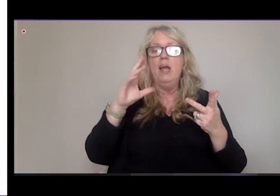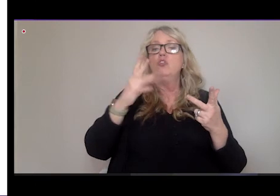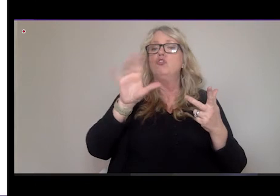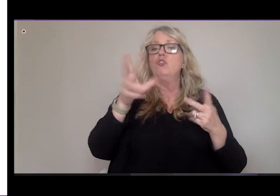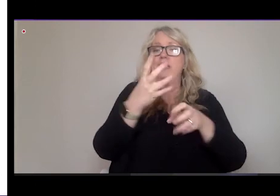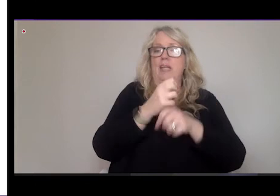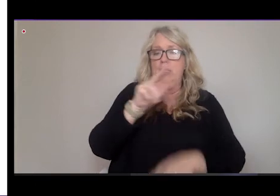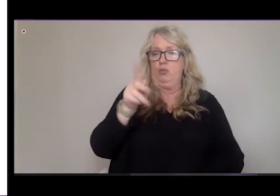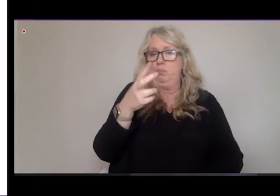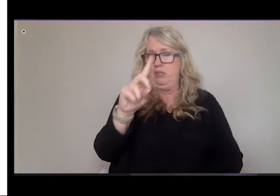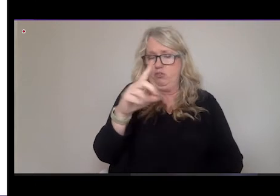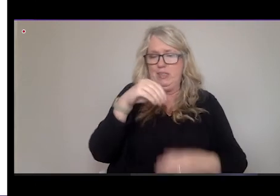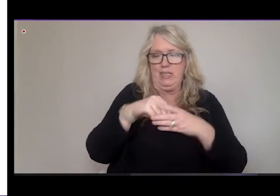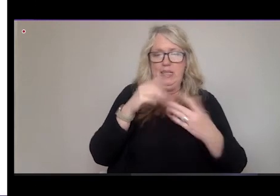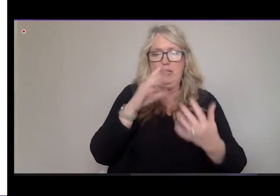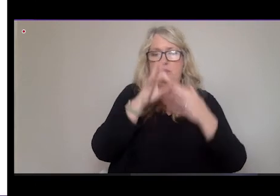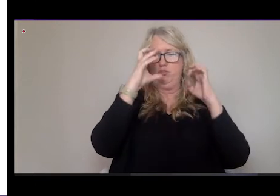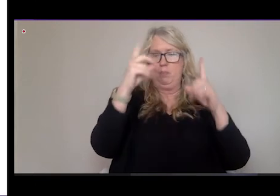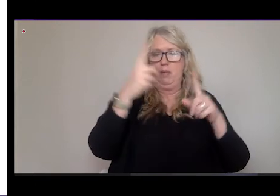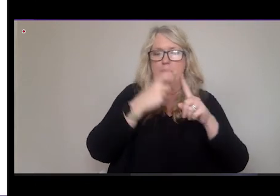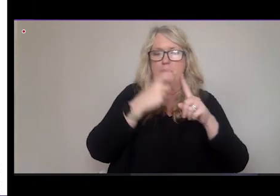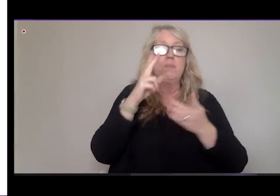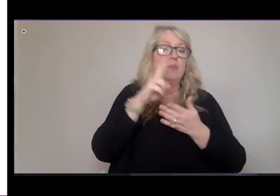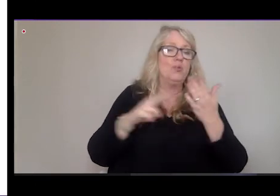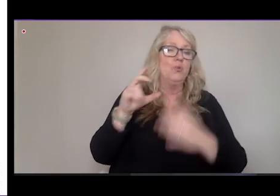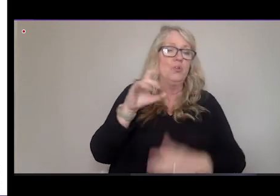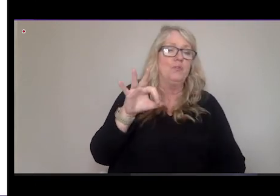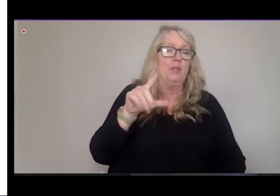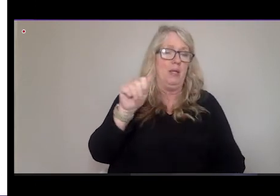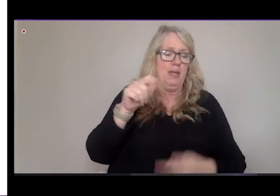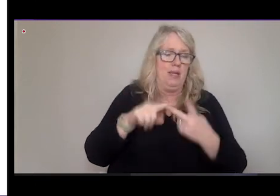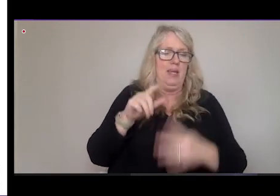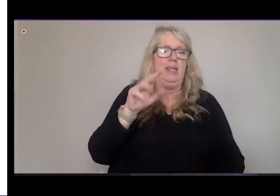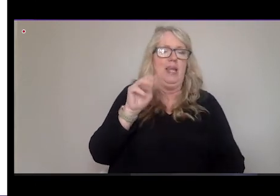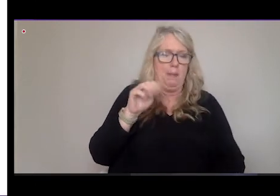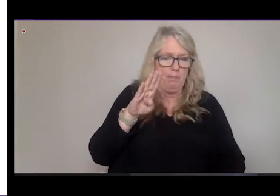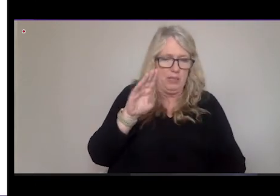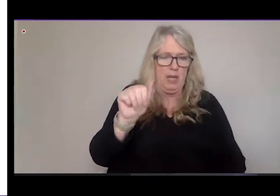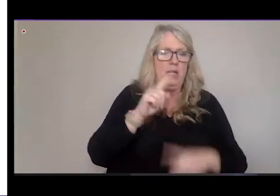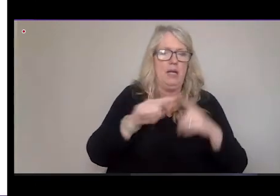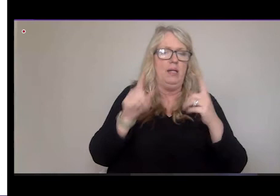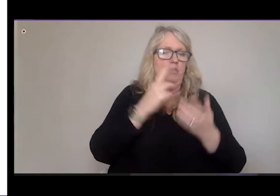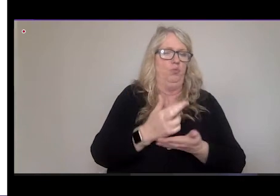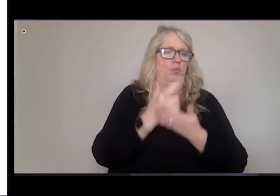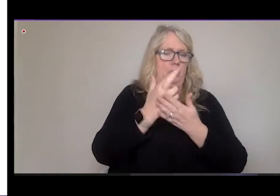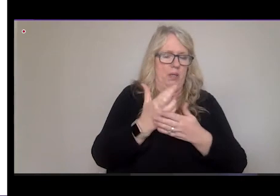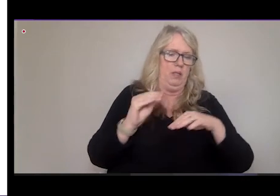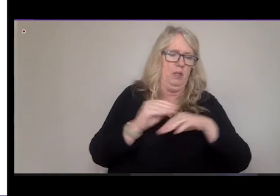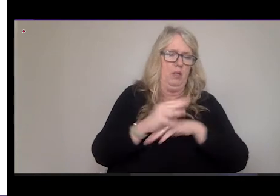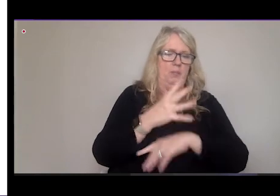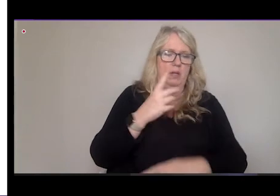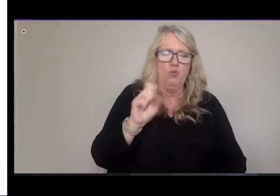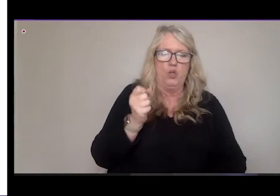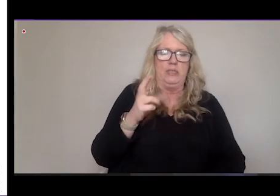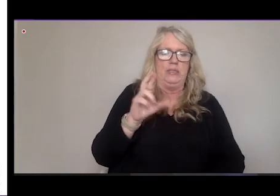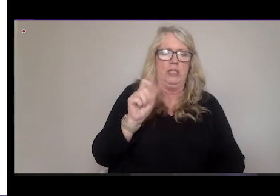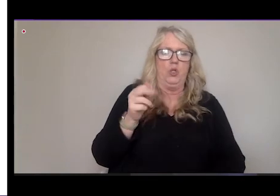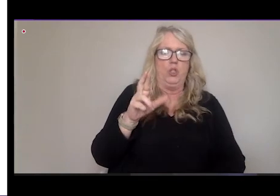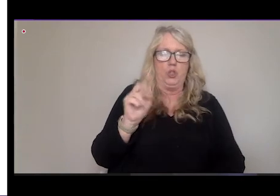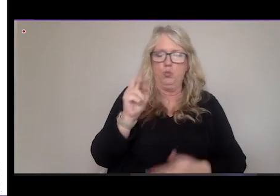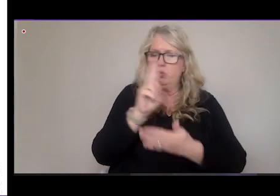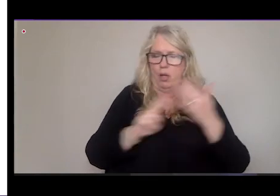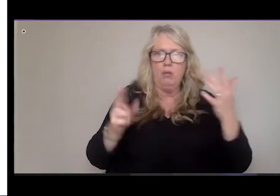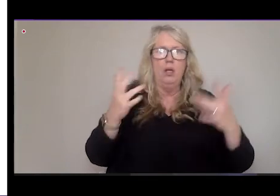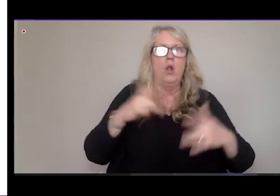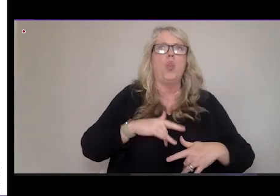Palsy. Judy earned her PhD in special education from the University of Florida and an MBA and master's in rehabilitation counseling